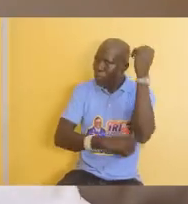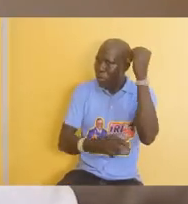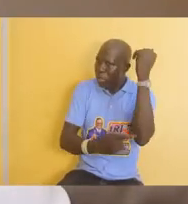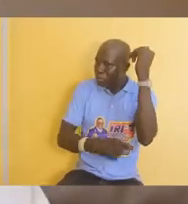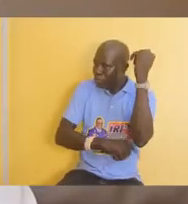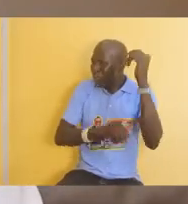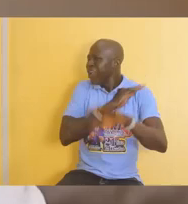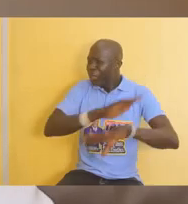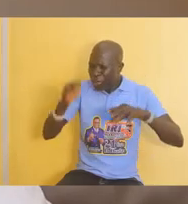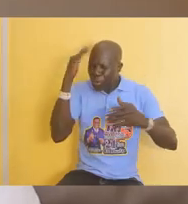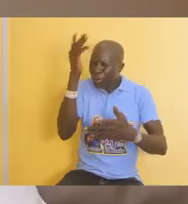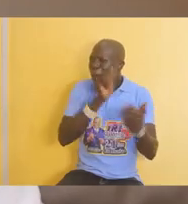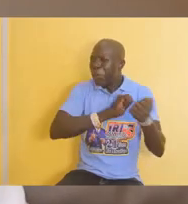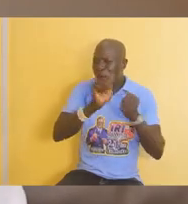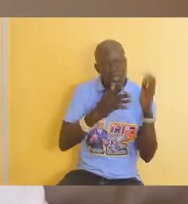job.